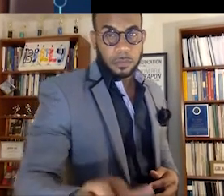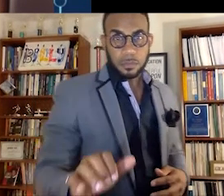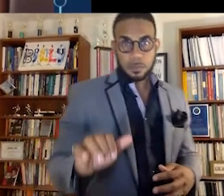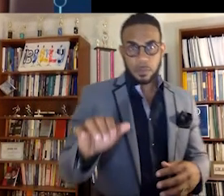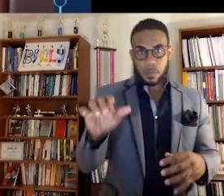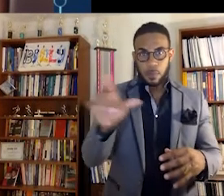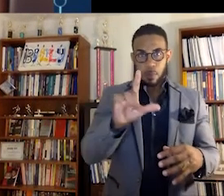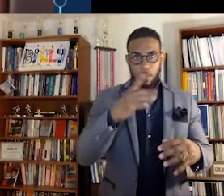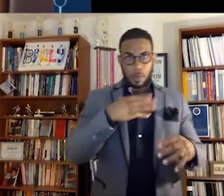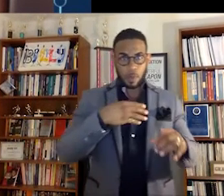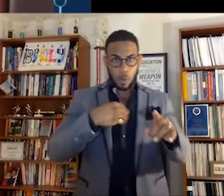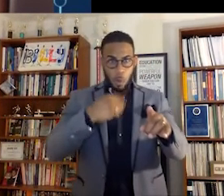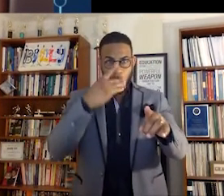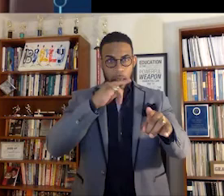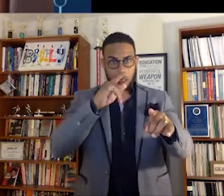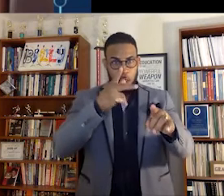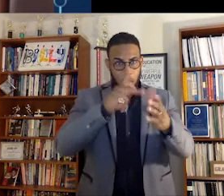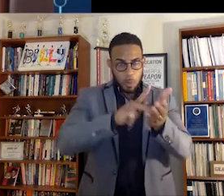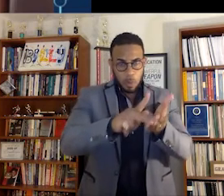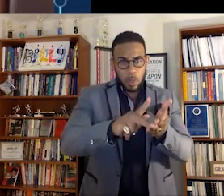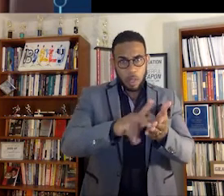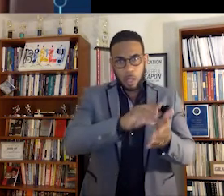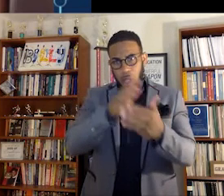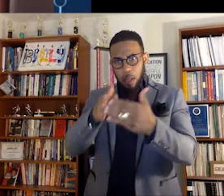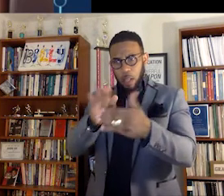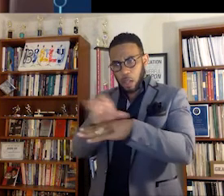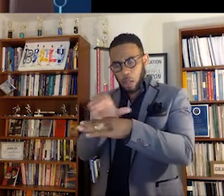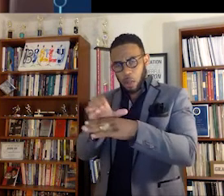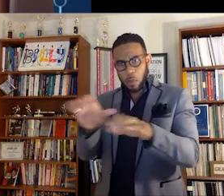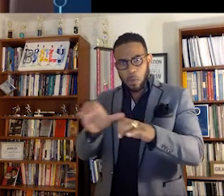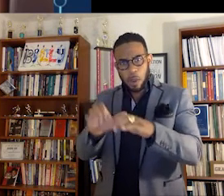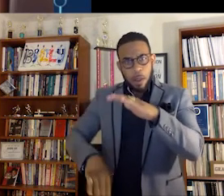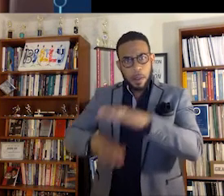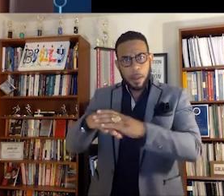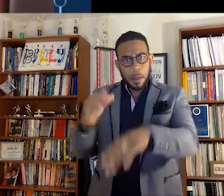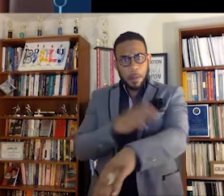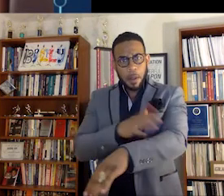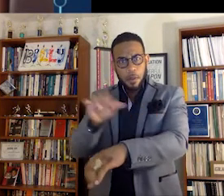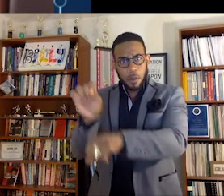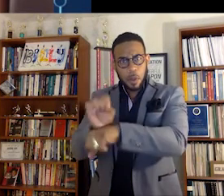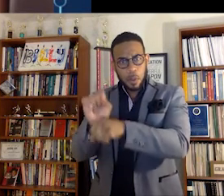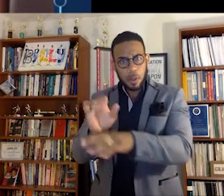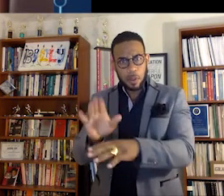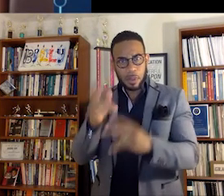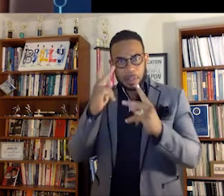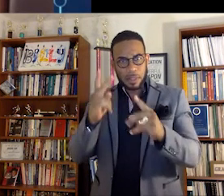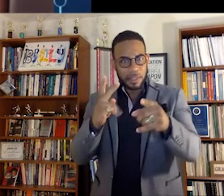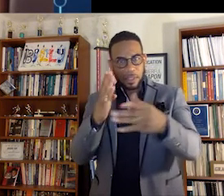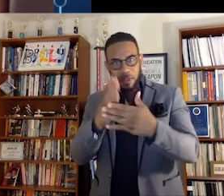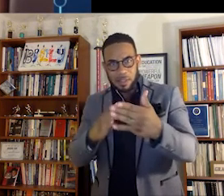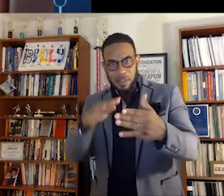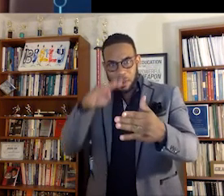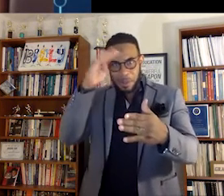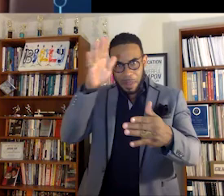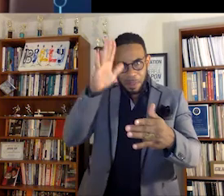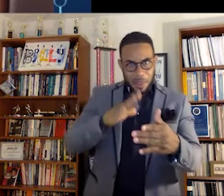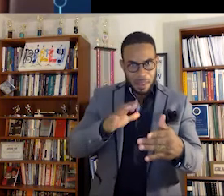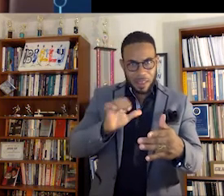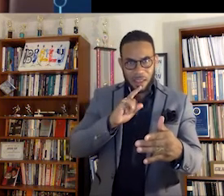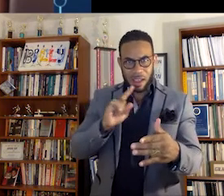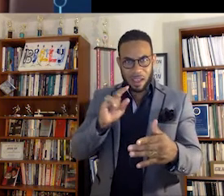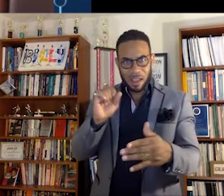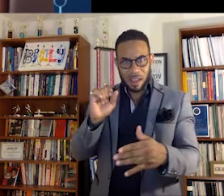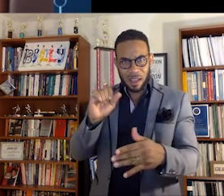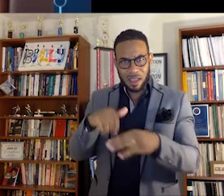an advertisement that says computing performance and maximize the power of your employees. And we see some Black males that